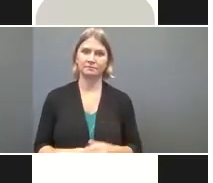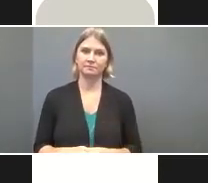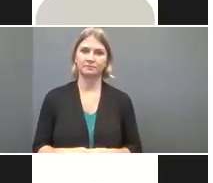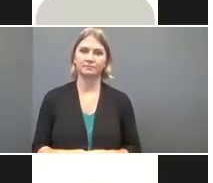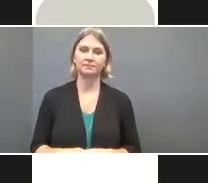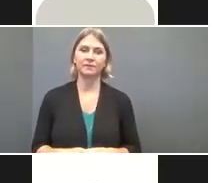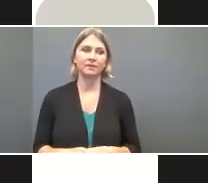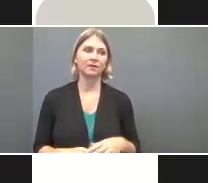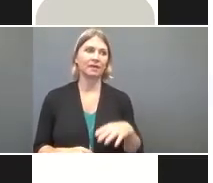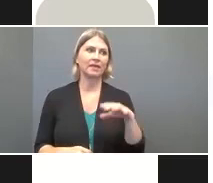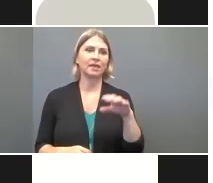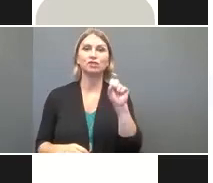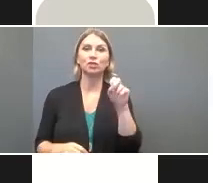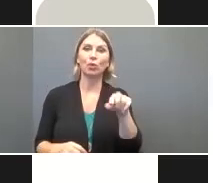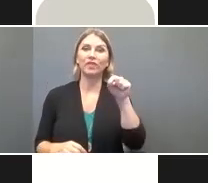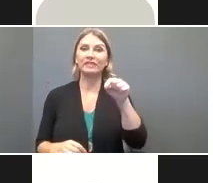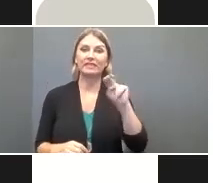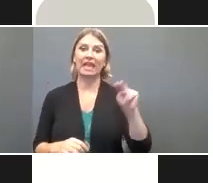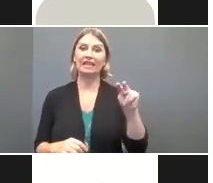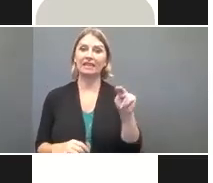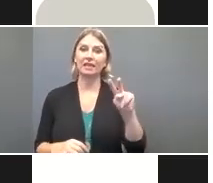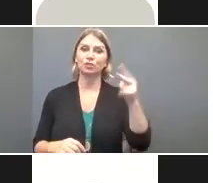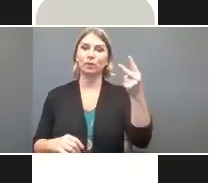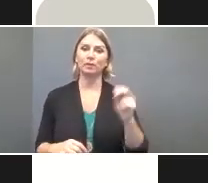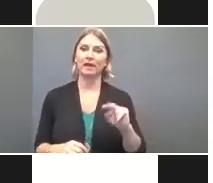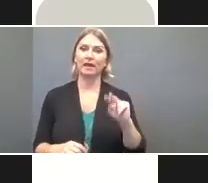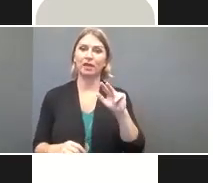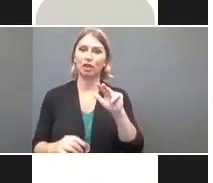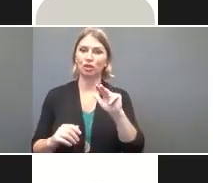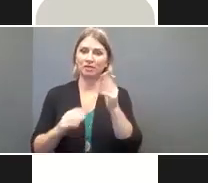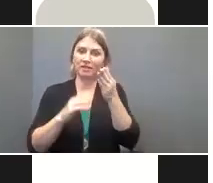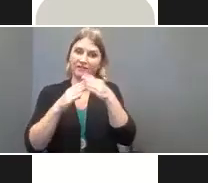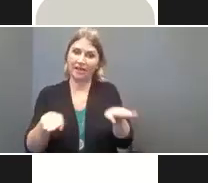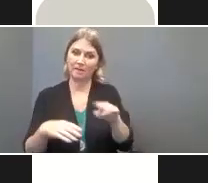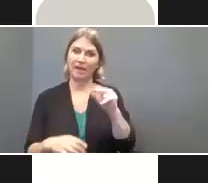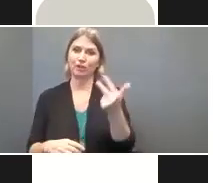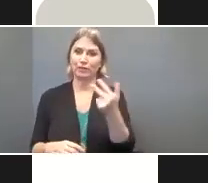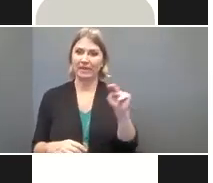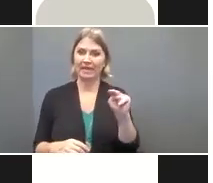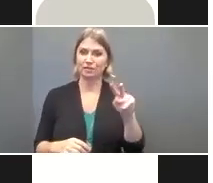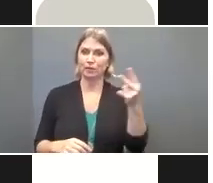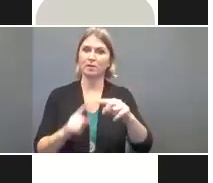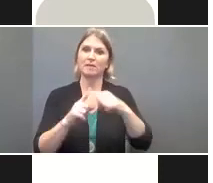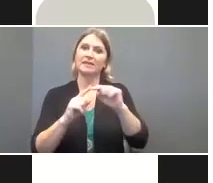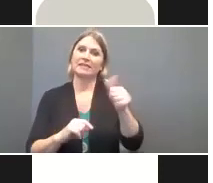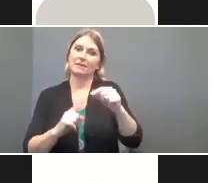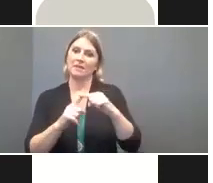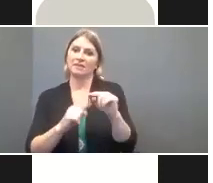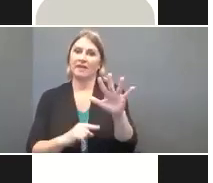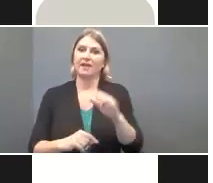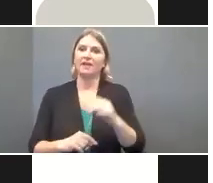This n squared divided by 3n squared plus 10n plus 5, right?